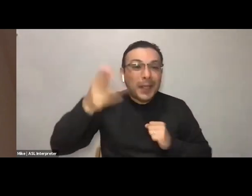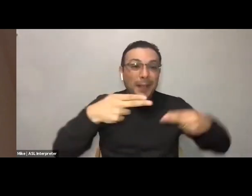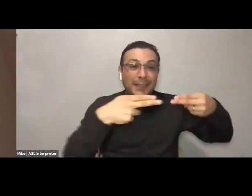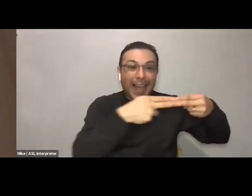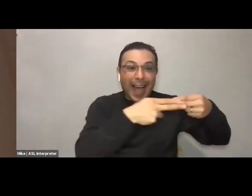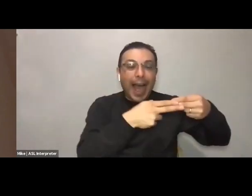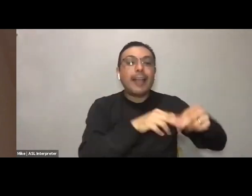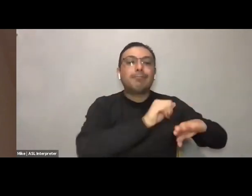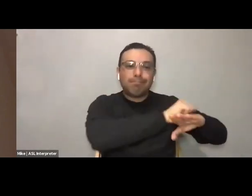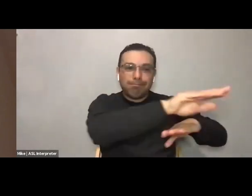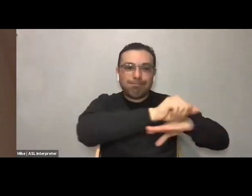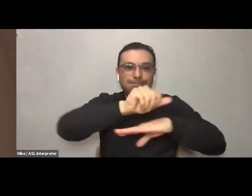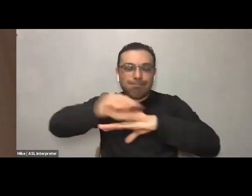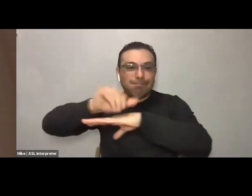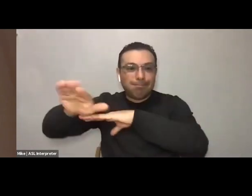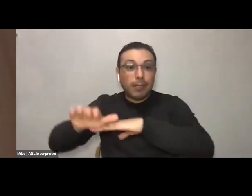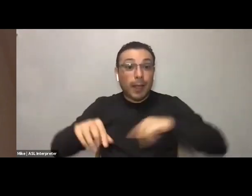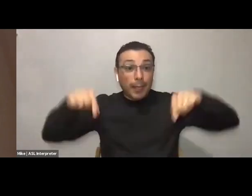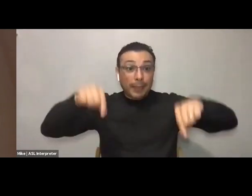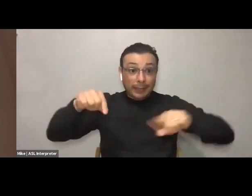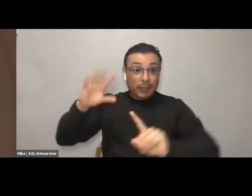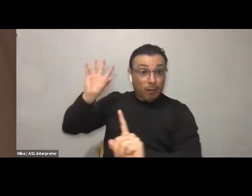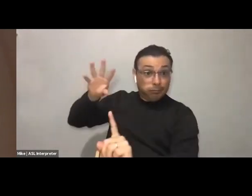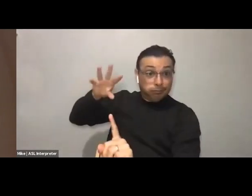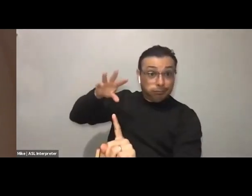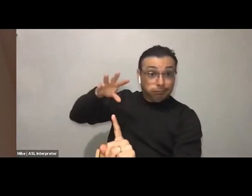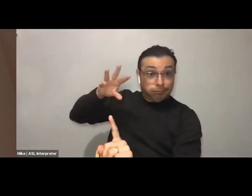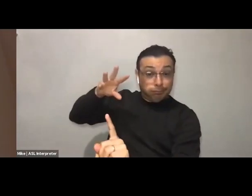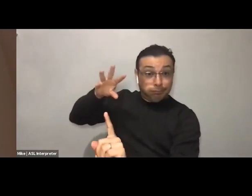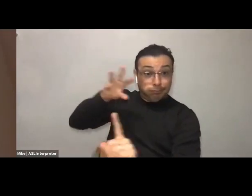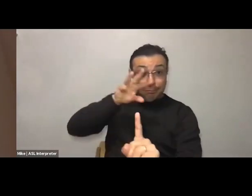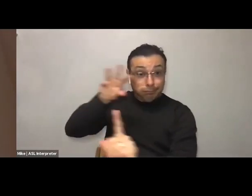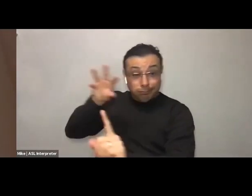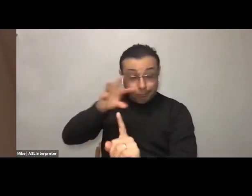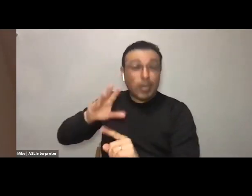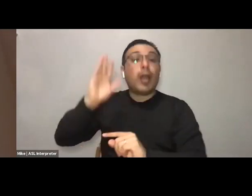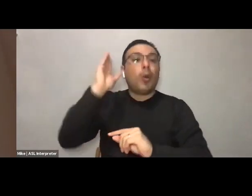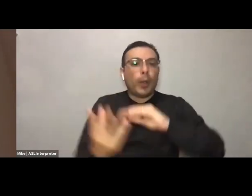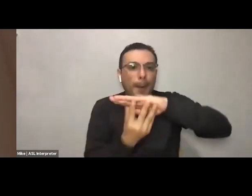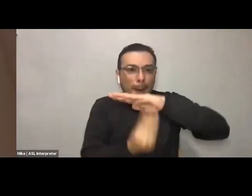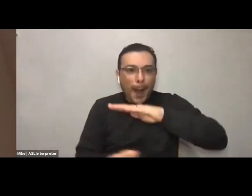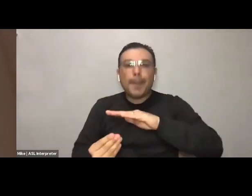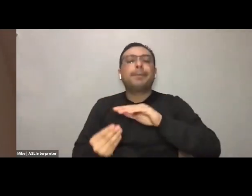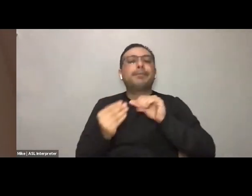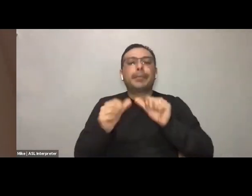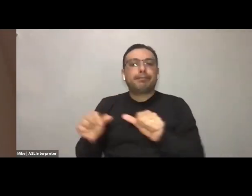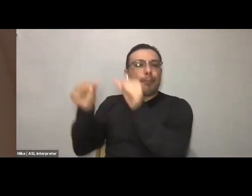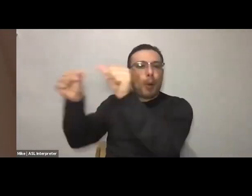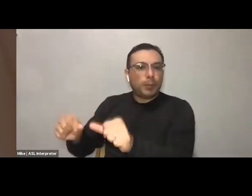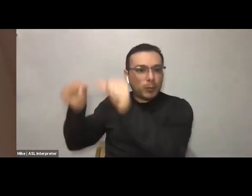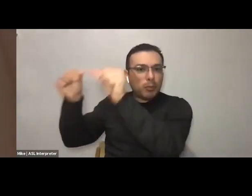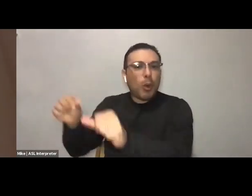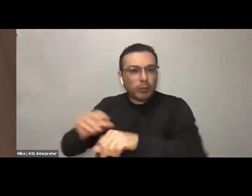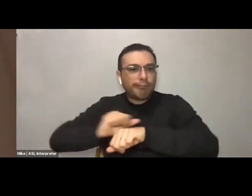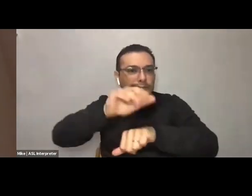you're also going to get our contact information on the last slide of the slide deck. So we'll share it with you today, but it will also be available when you